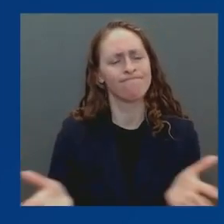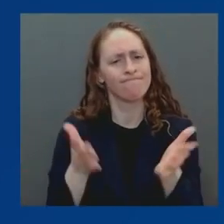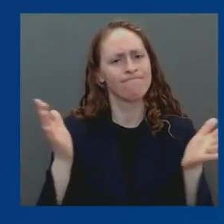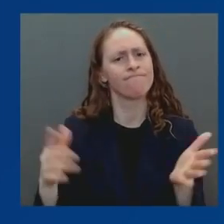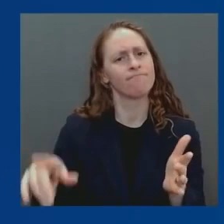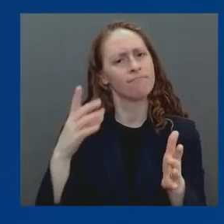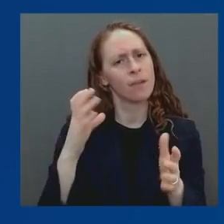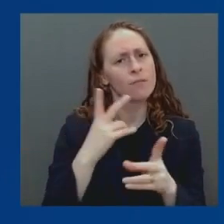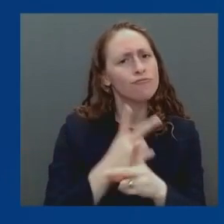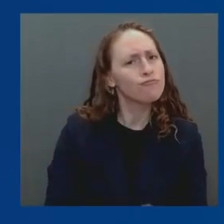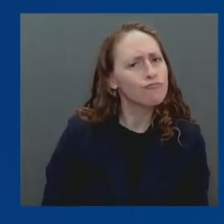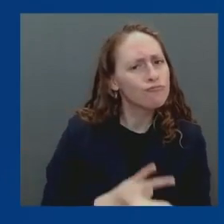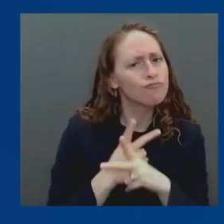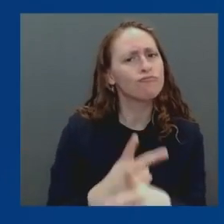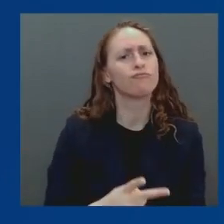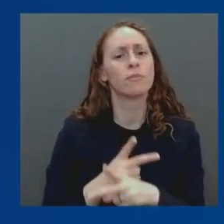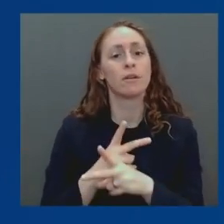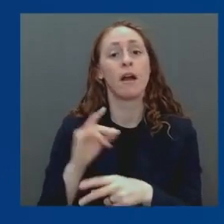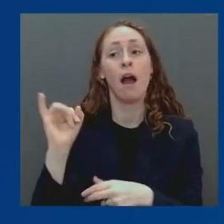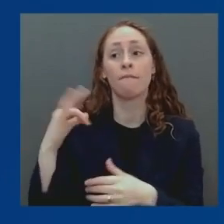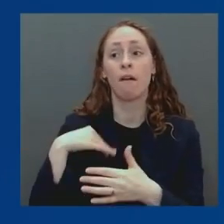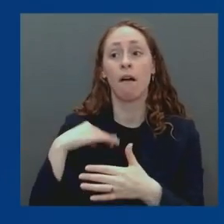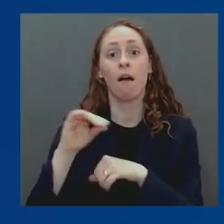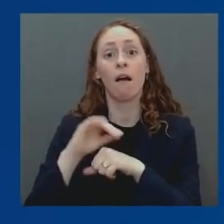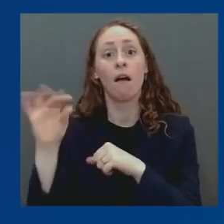to Jeannie Bauman at Bloomberg.